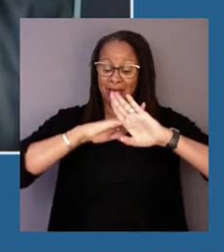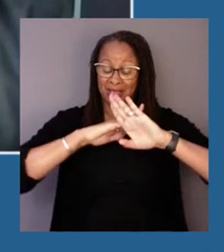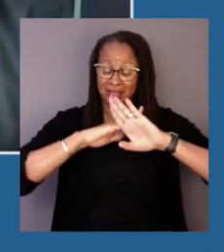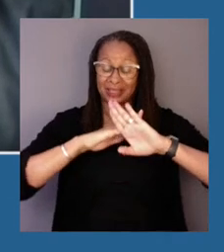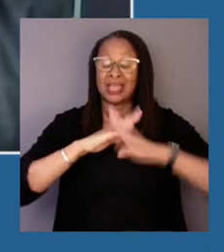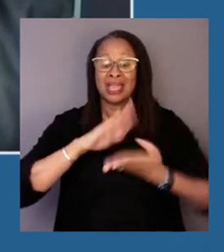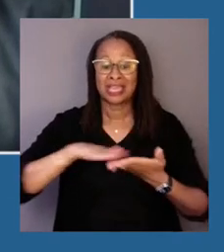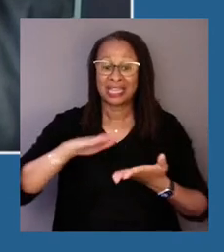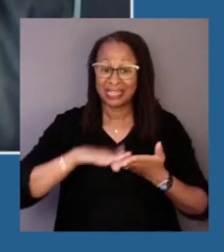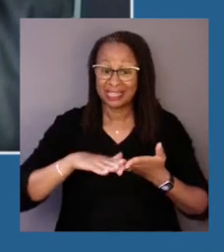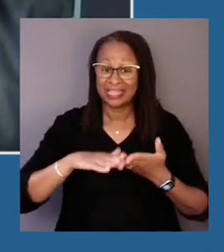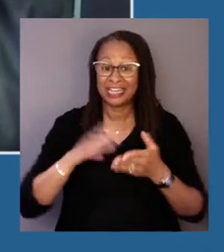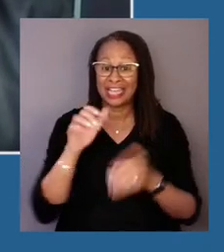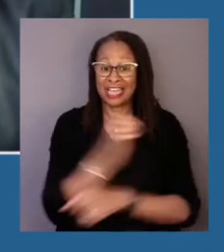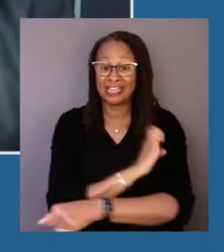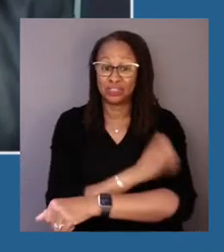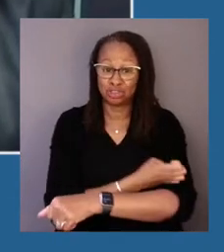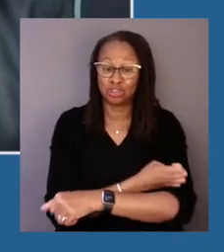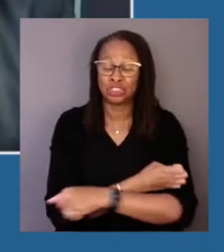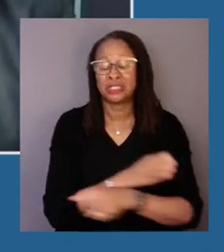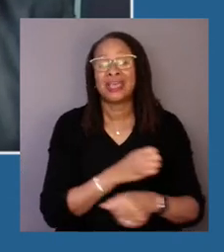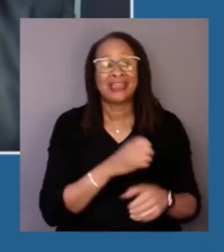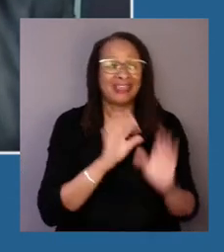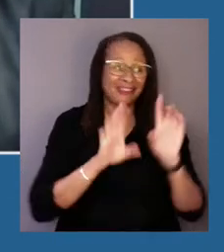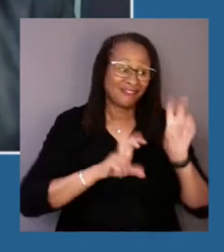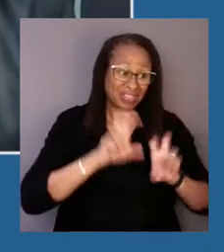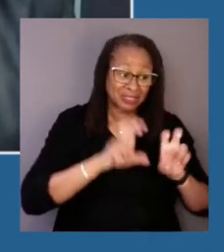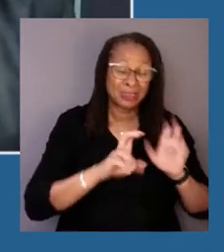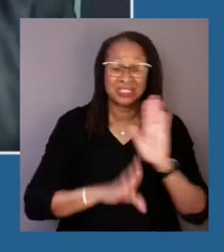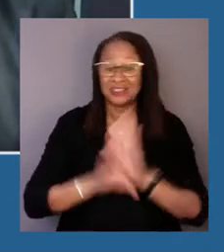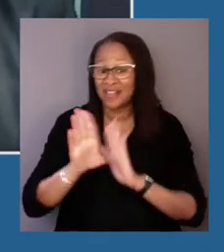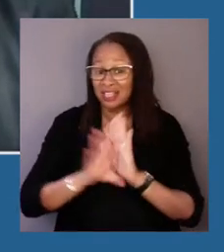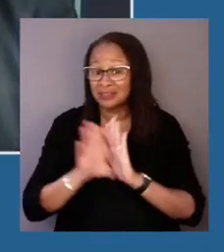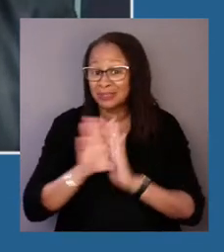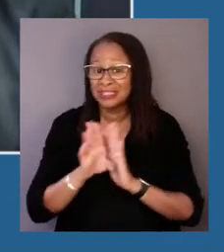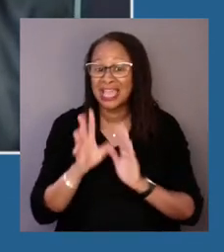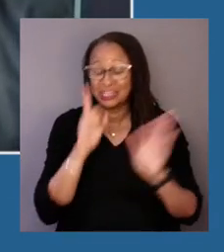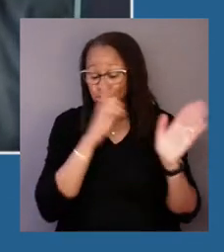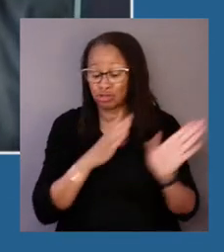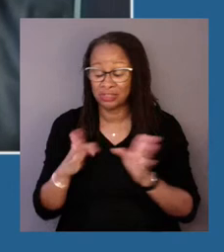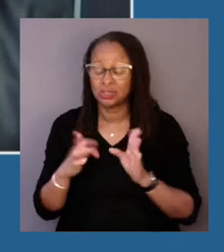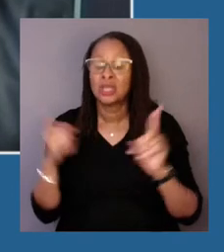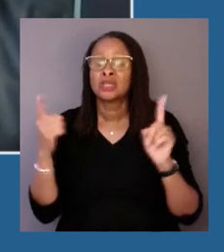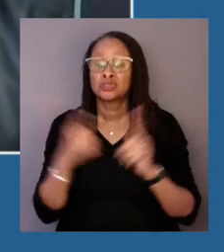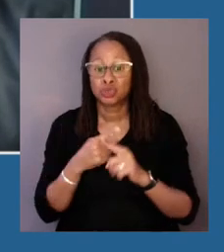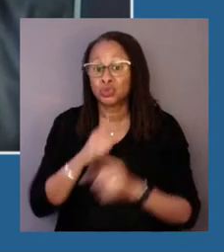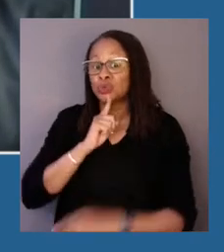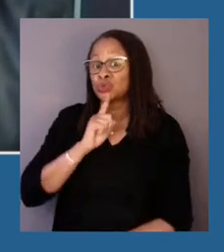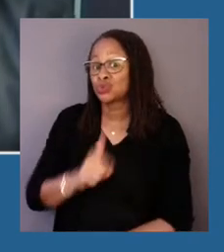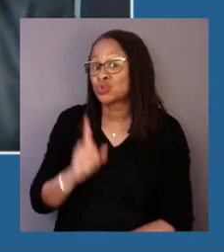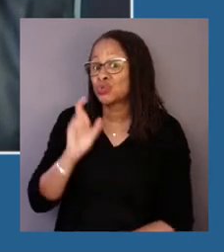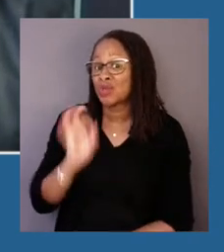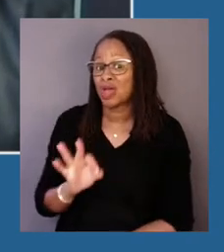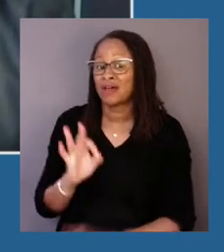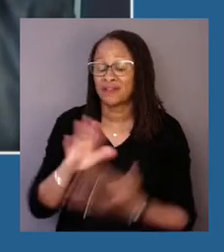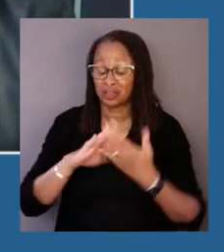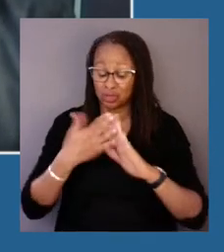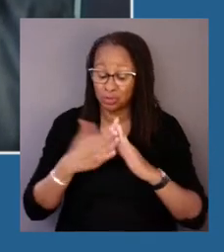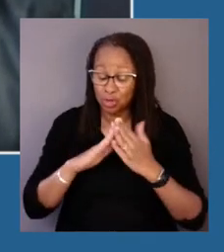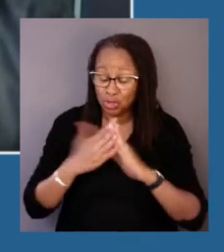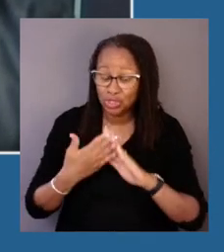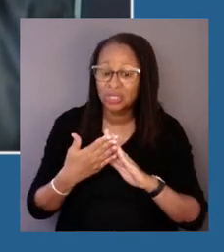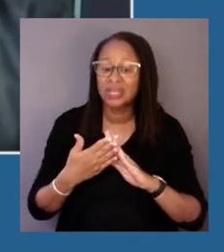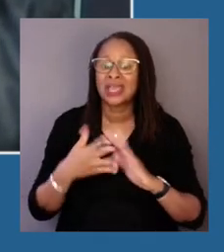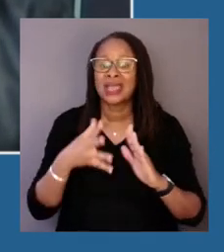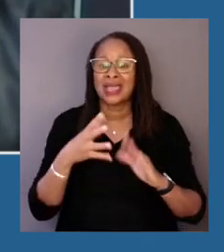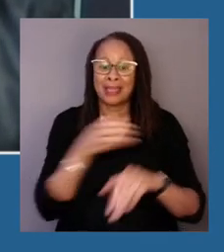and investment and development toward the truth of a community